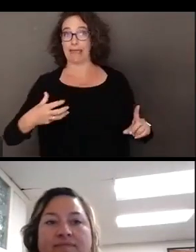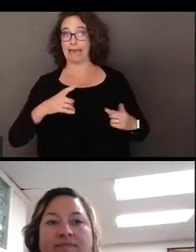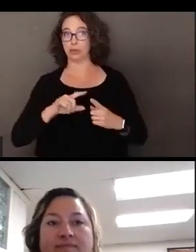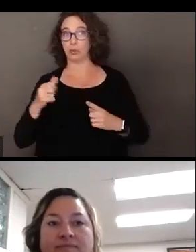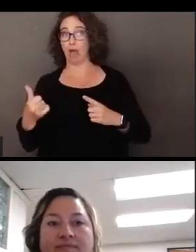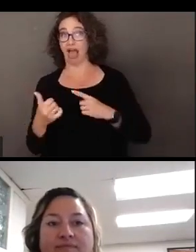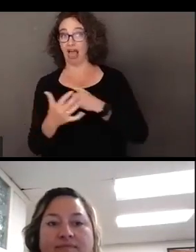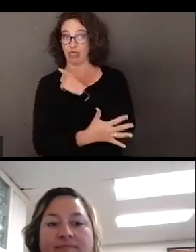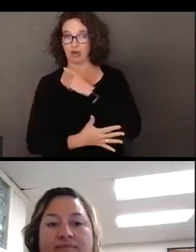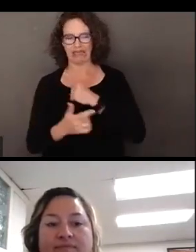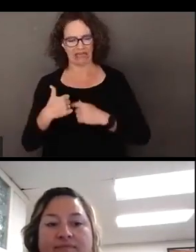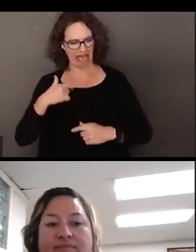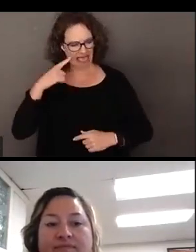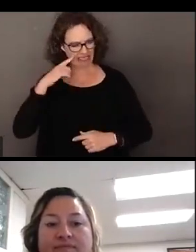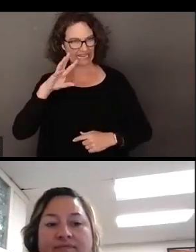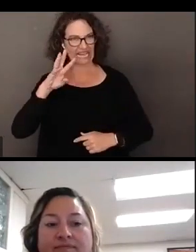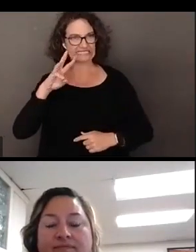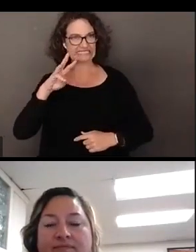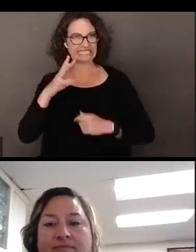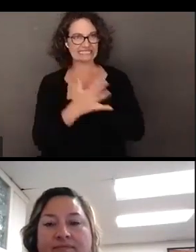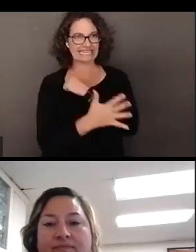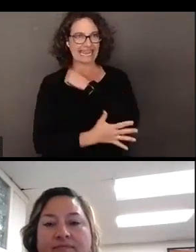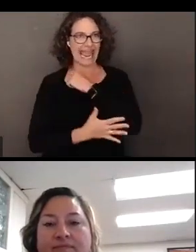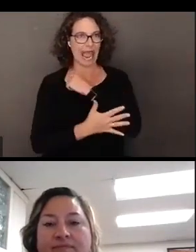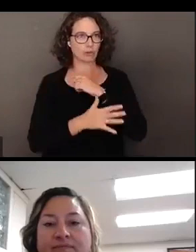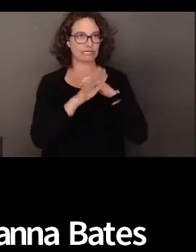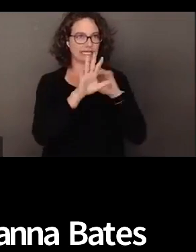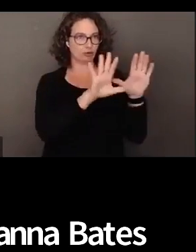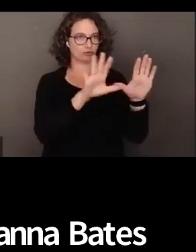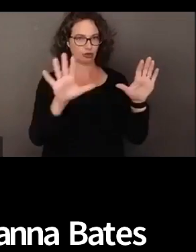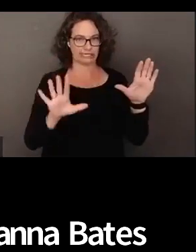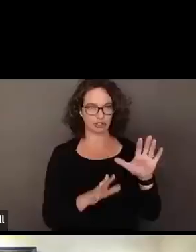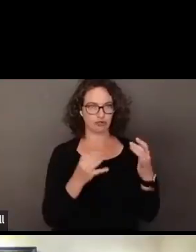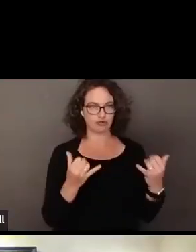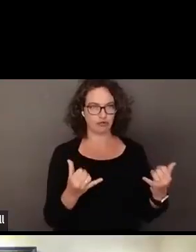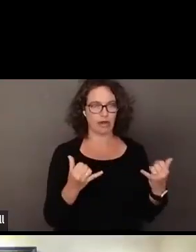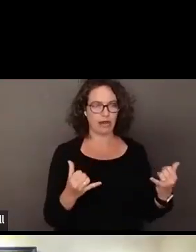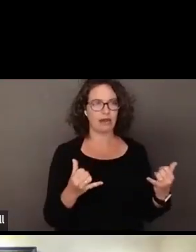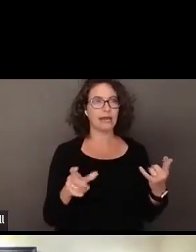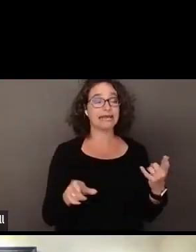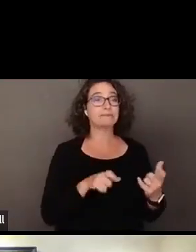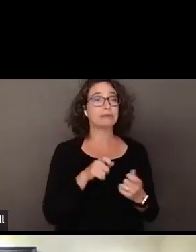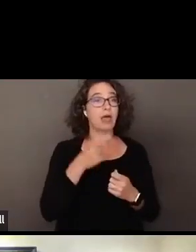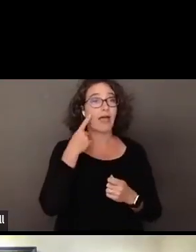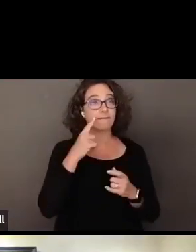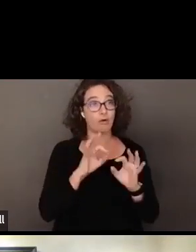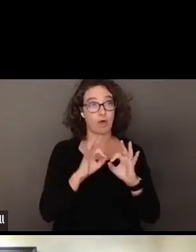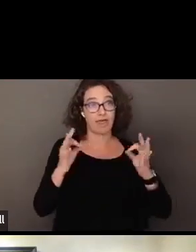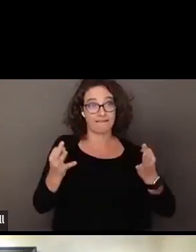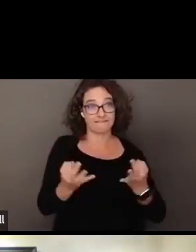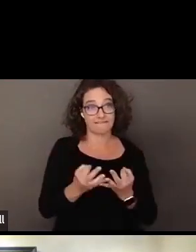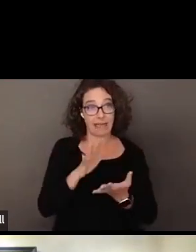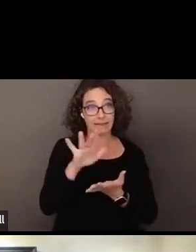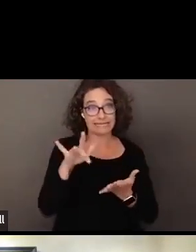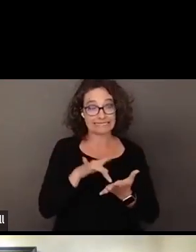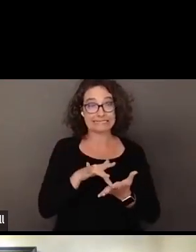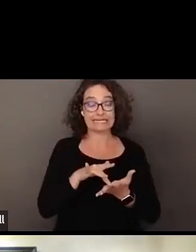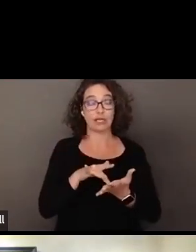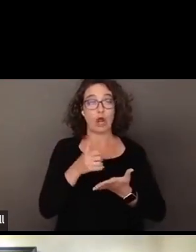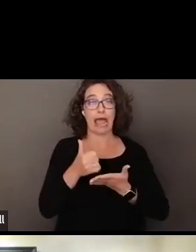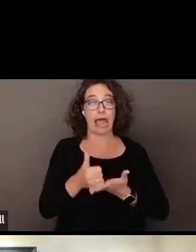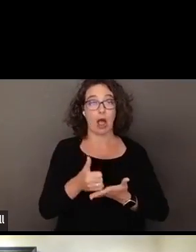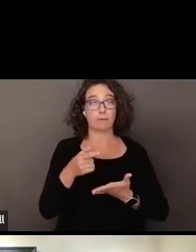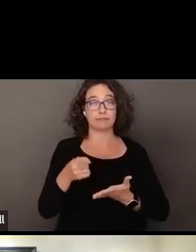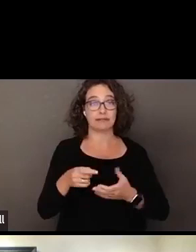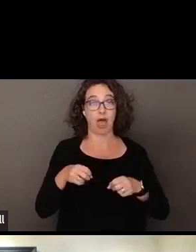6 county region right now. But specifically to the Family Center, and thanks to this opportunity to partner